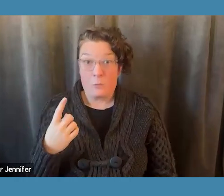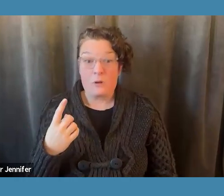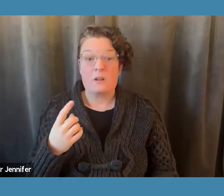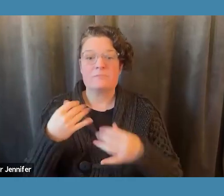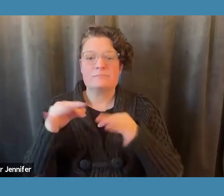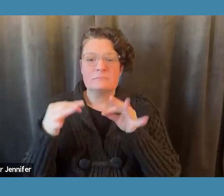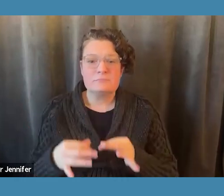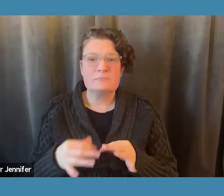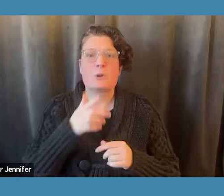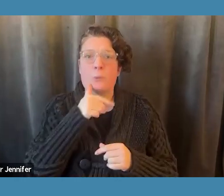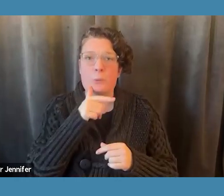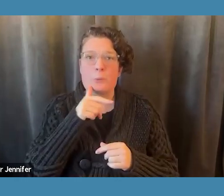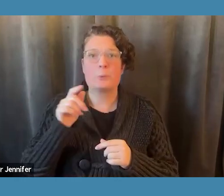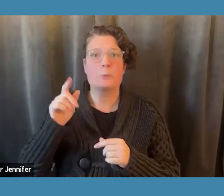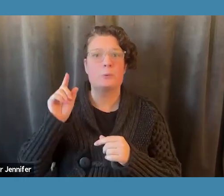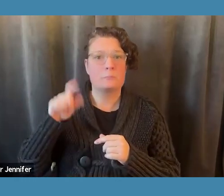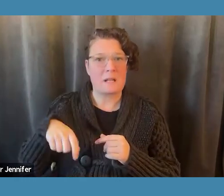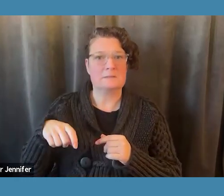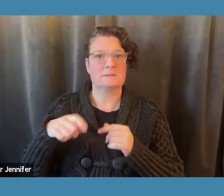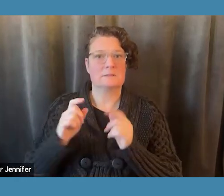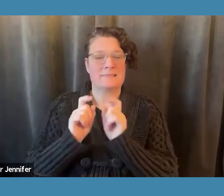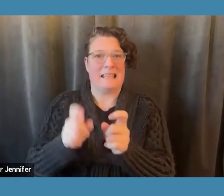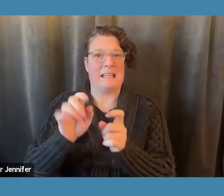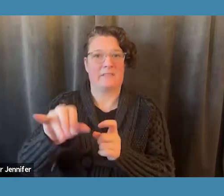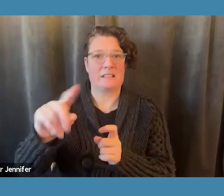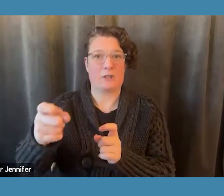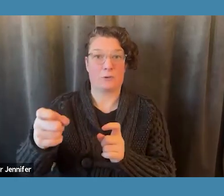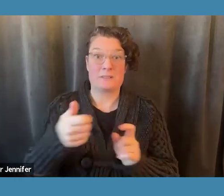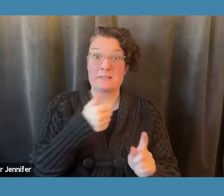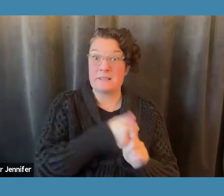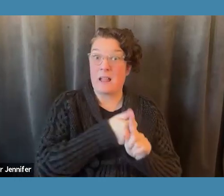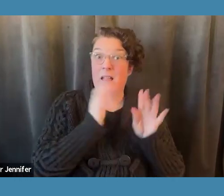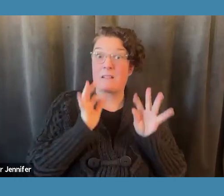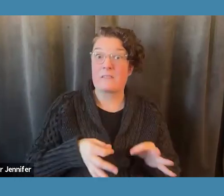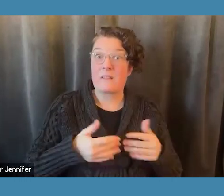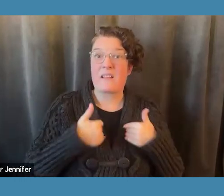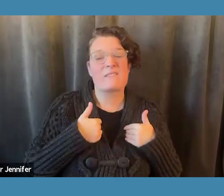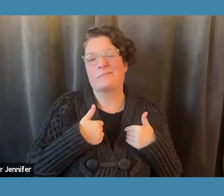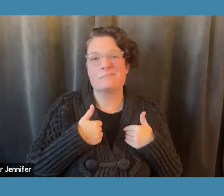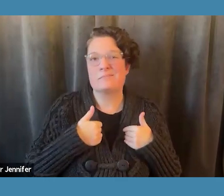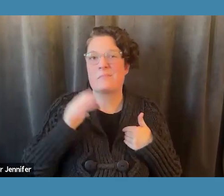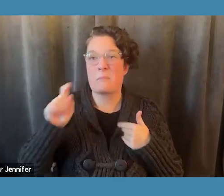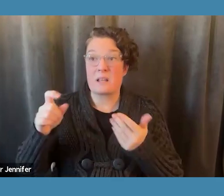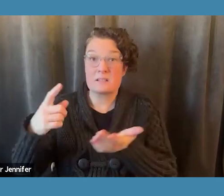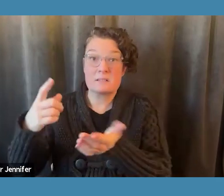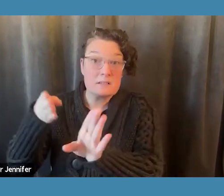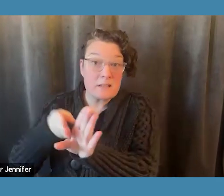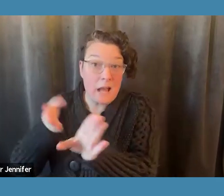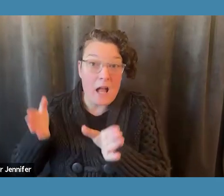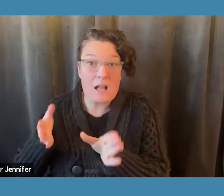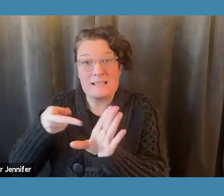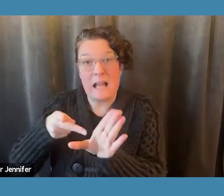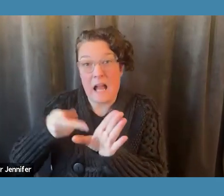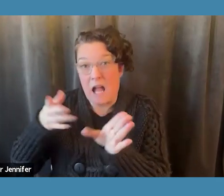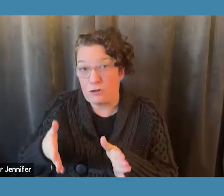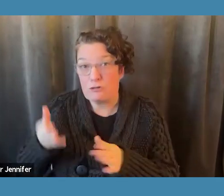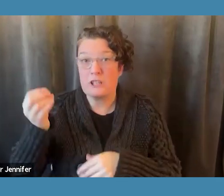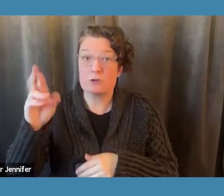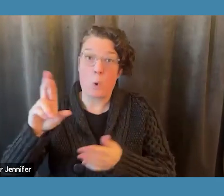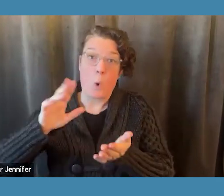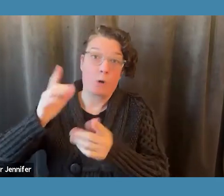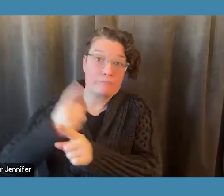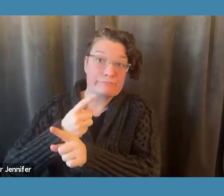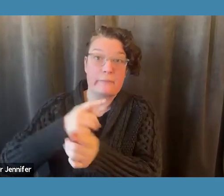who needs to make the diagnosis. Sometimes it's a psychiatrist, sometimes it's a medical doctor. We'll talk about that with each different